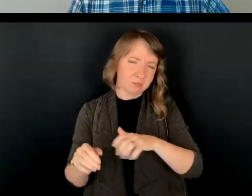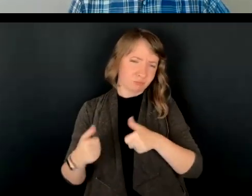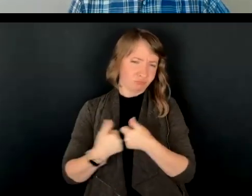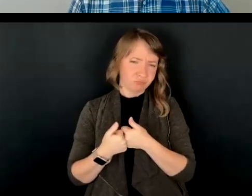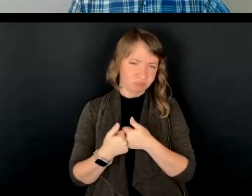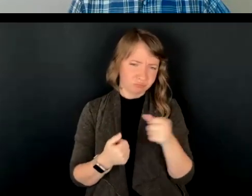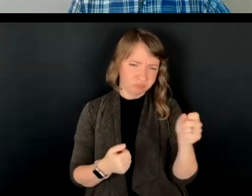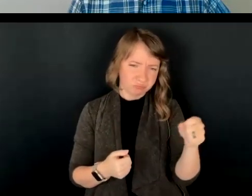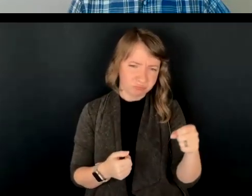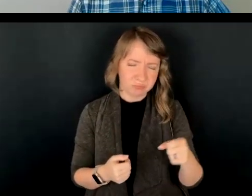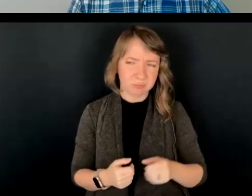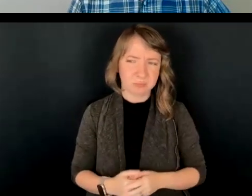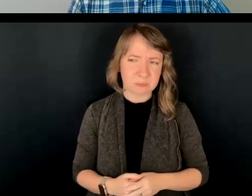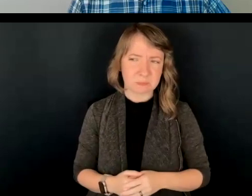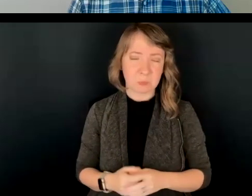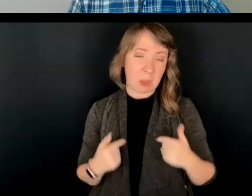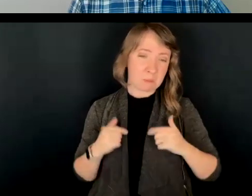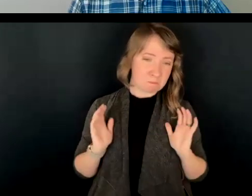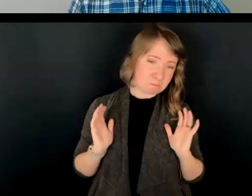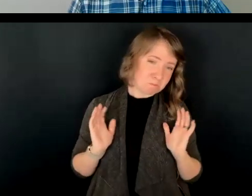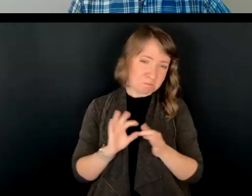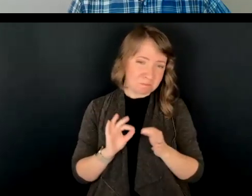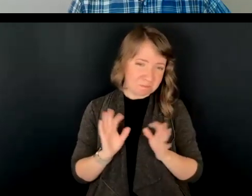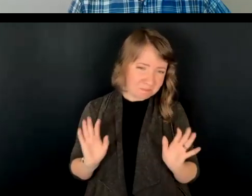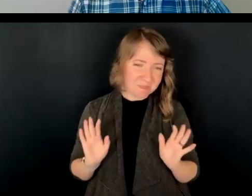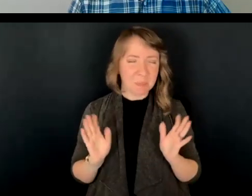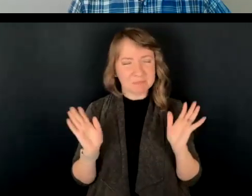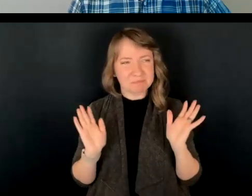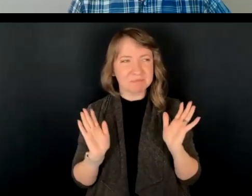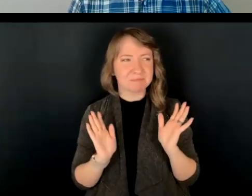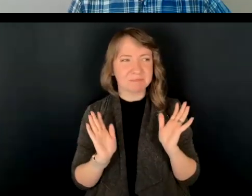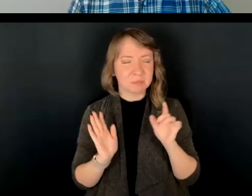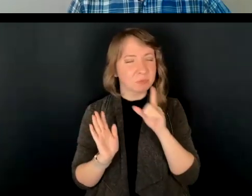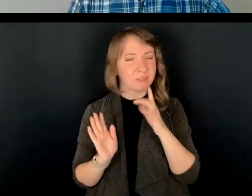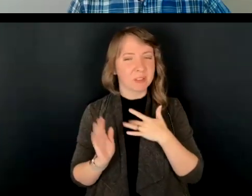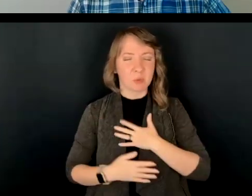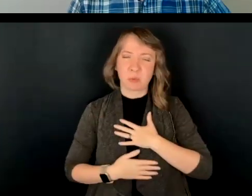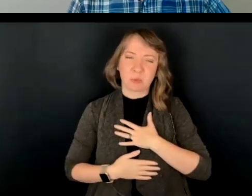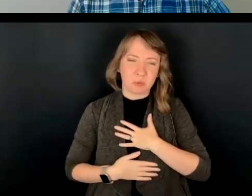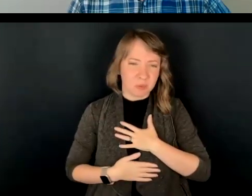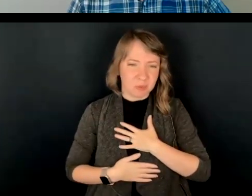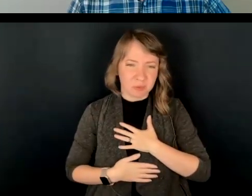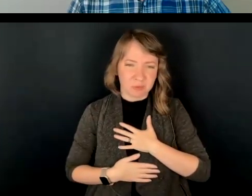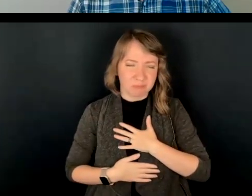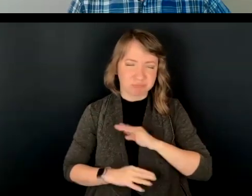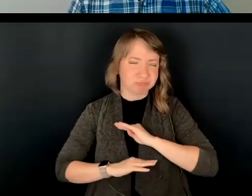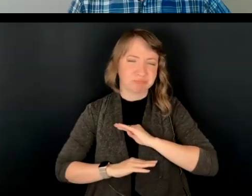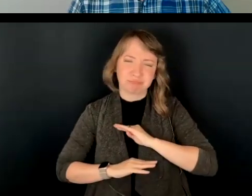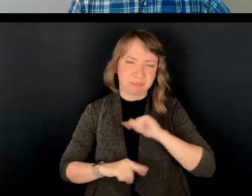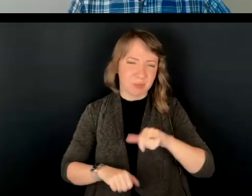I'm gonna leave it at that, but that's it's very rewarding. I'll say that. I love this kind of work.